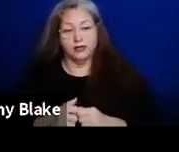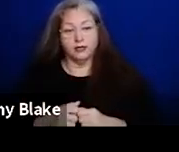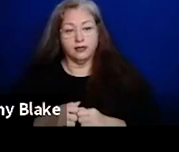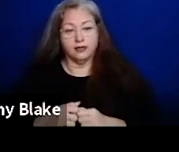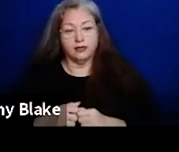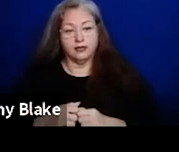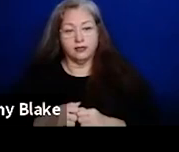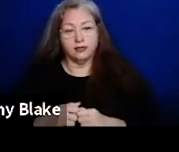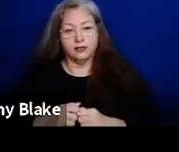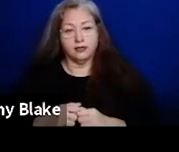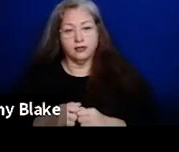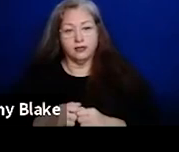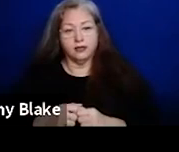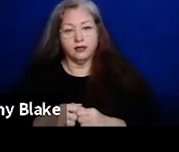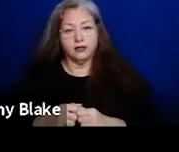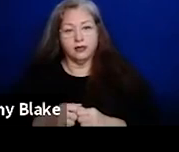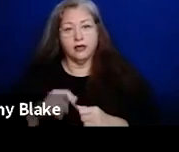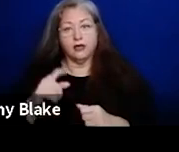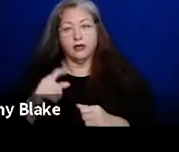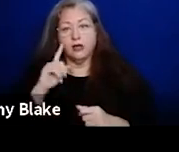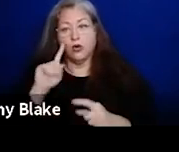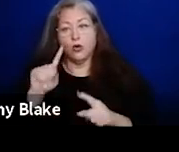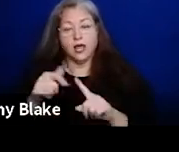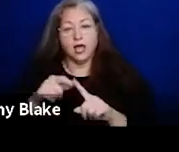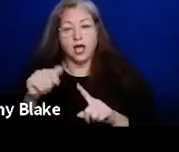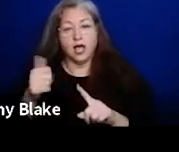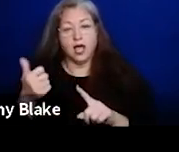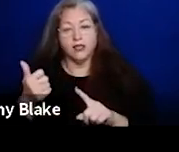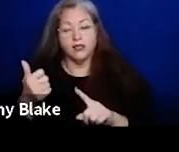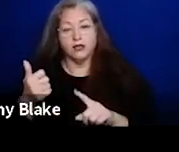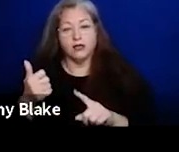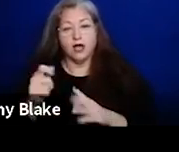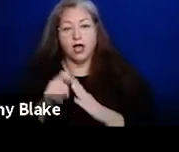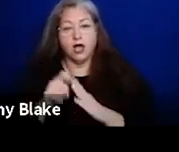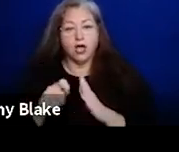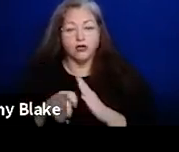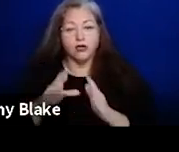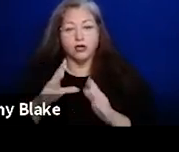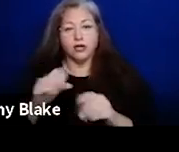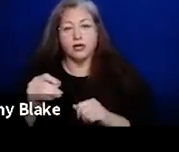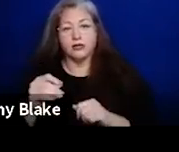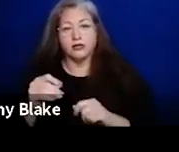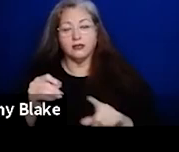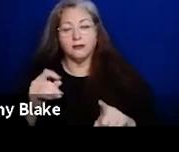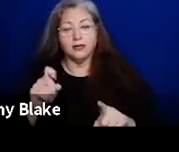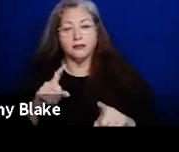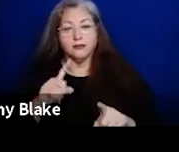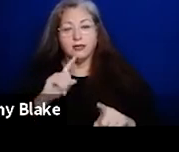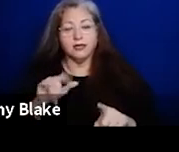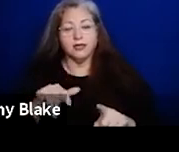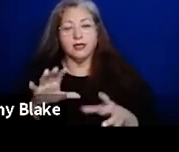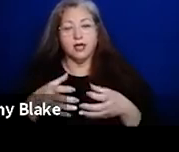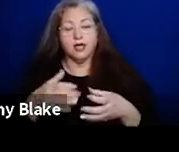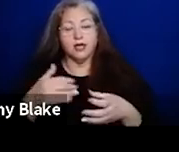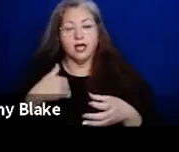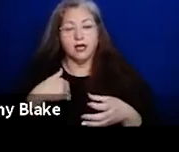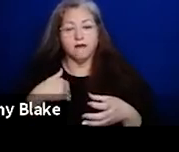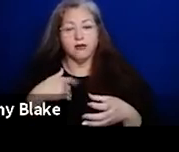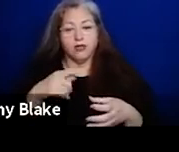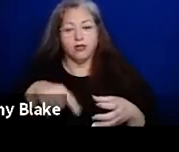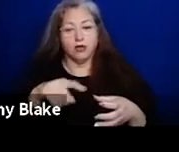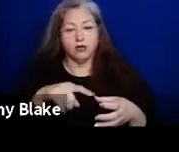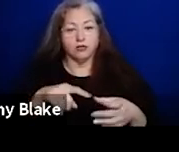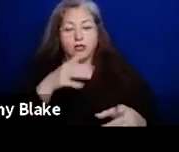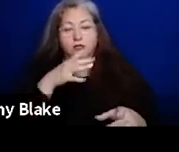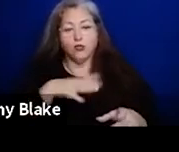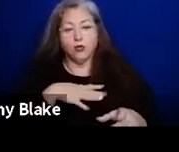One or the other, a person must be. The men are them, the